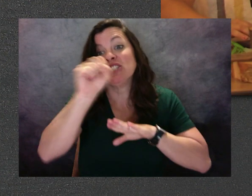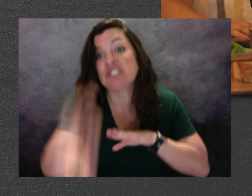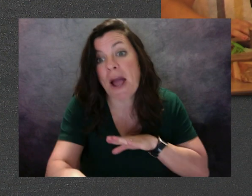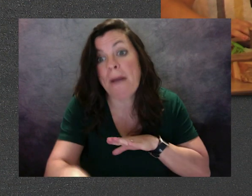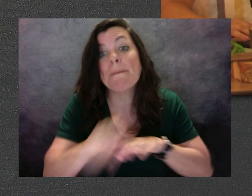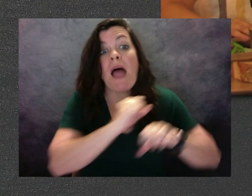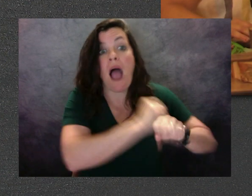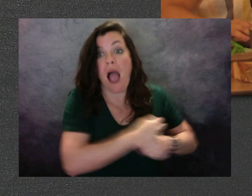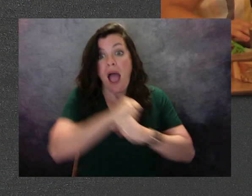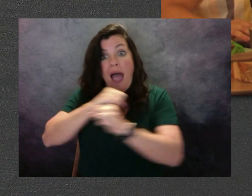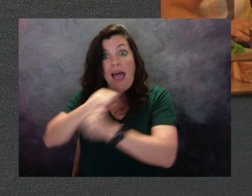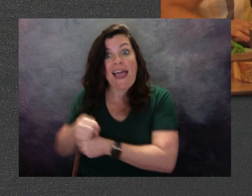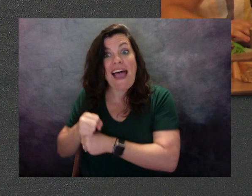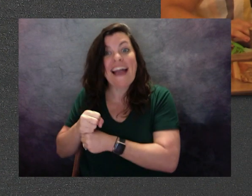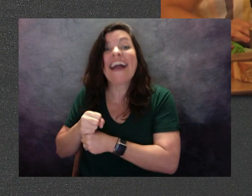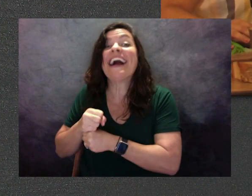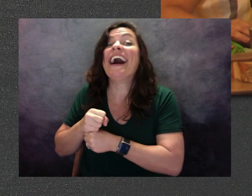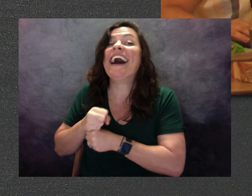after fishing?